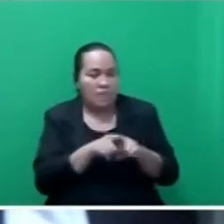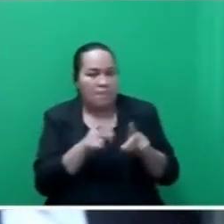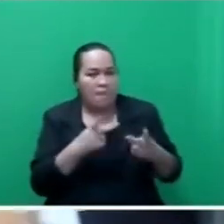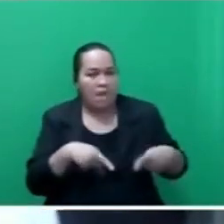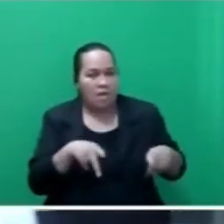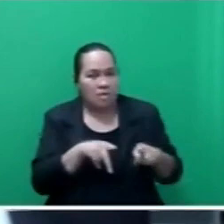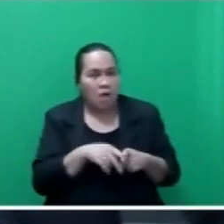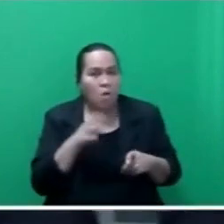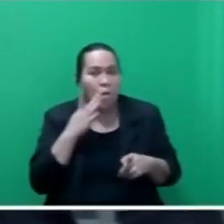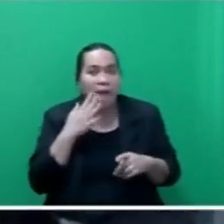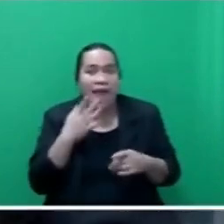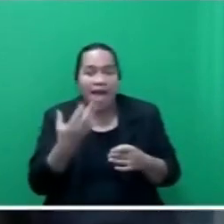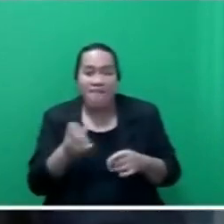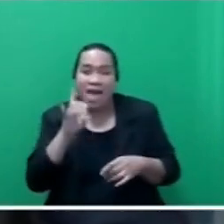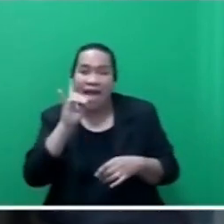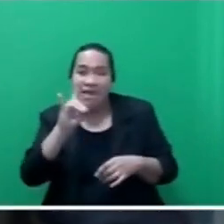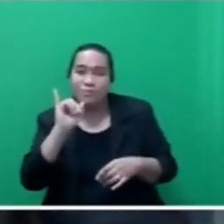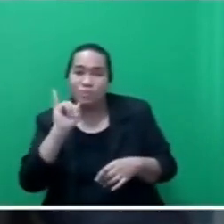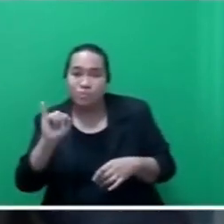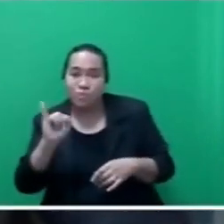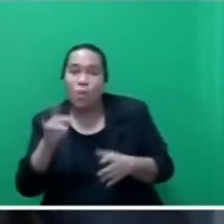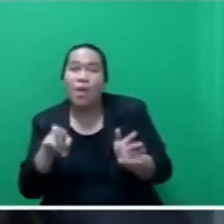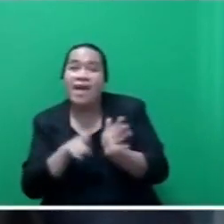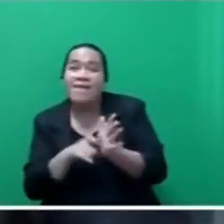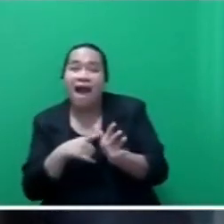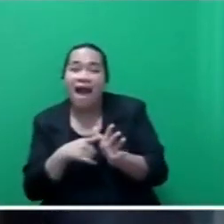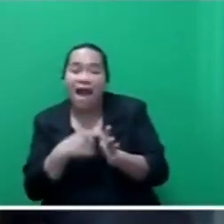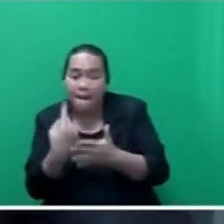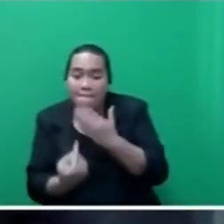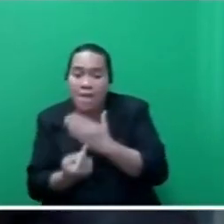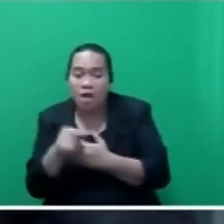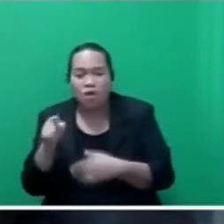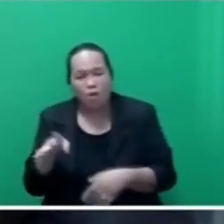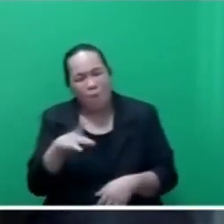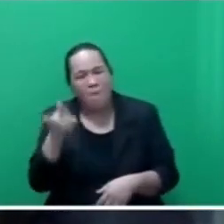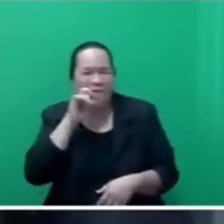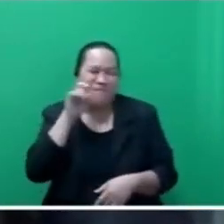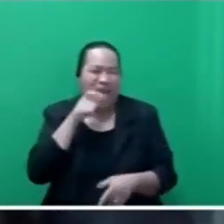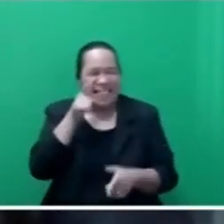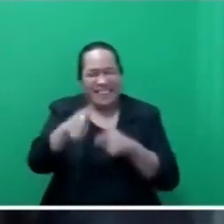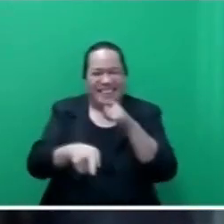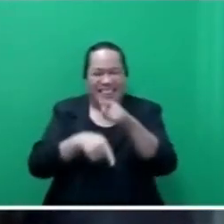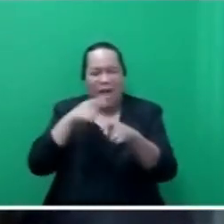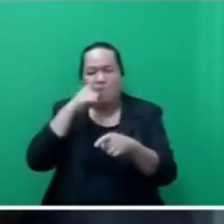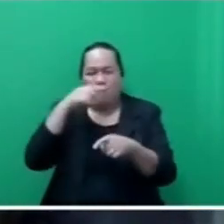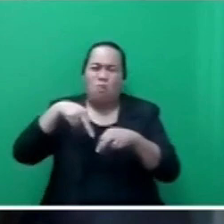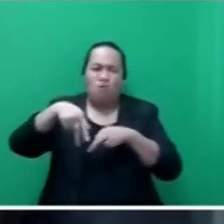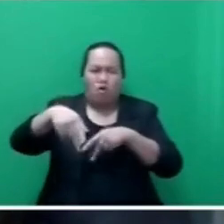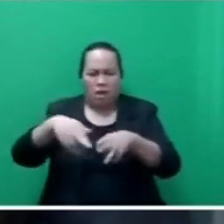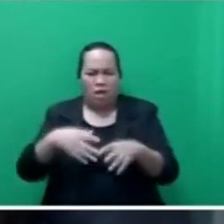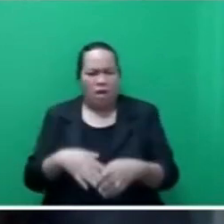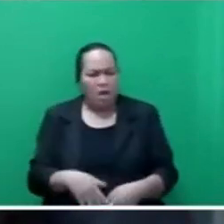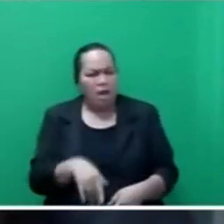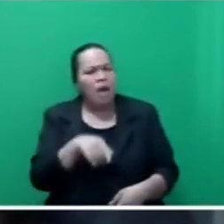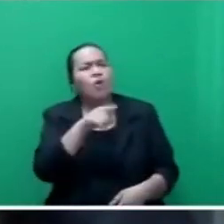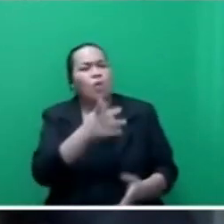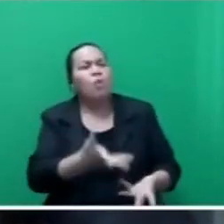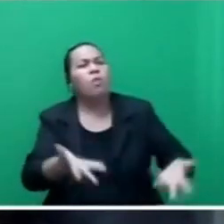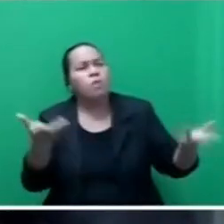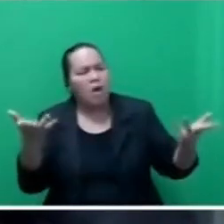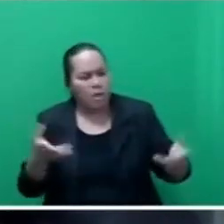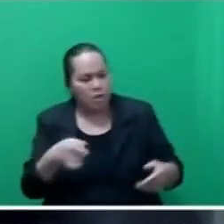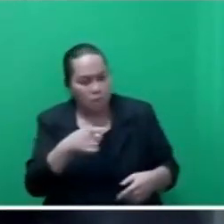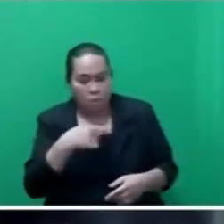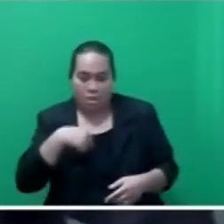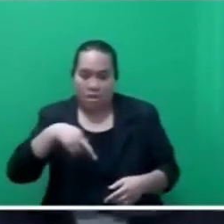When there was a leptospirosis outbreak in Ra, and you were making fun of our people walking through, where were you? I was there with them. Went to a village